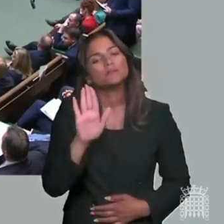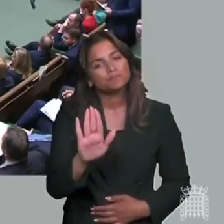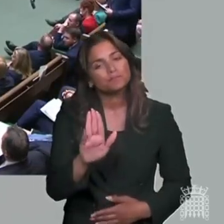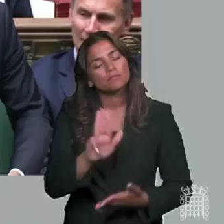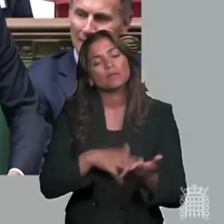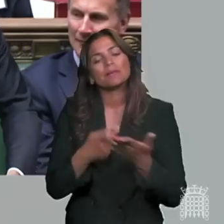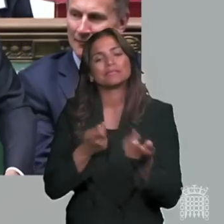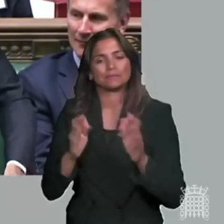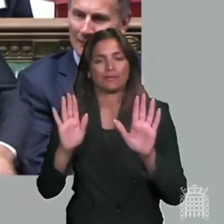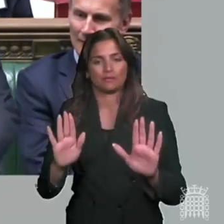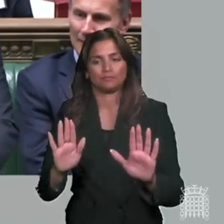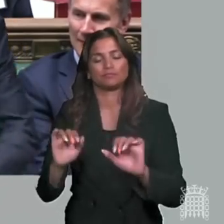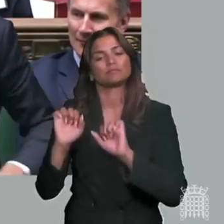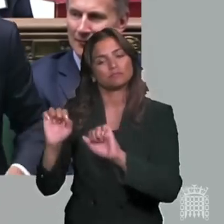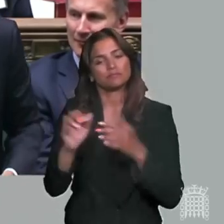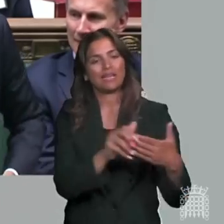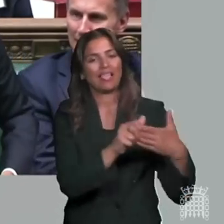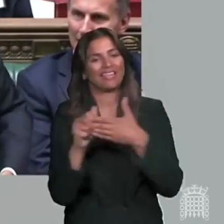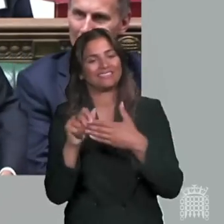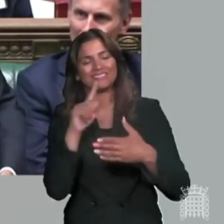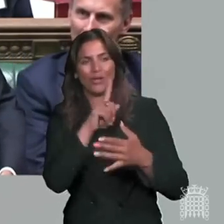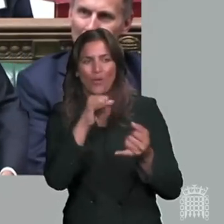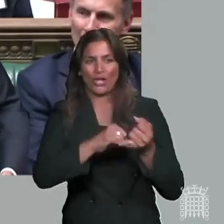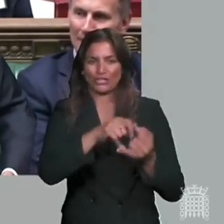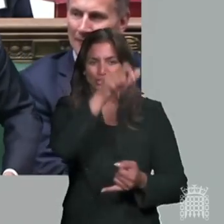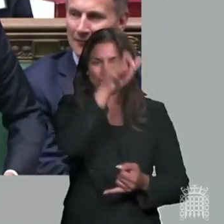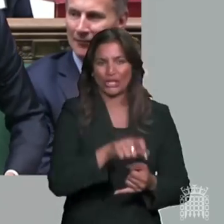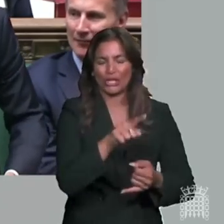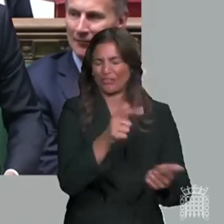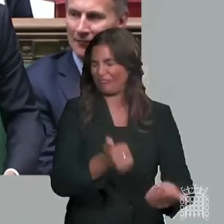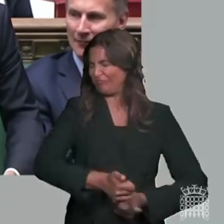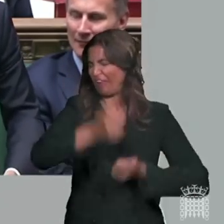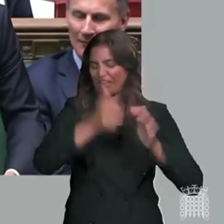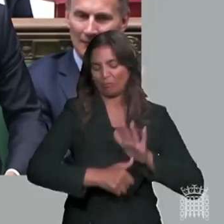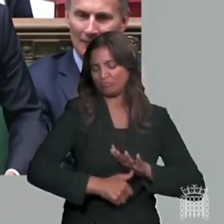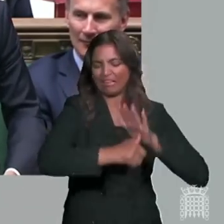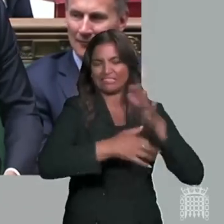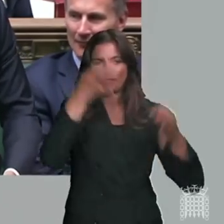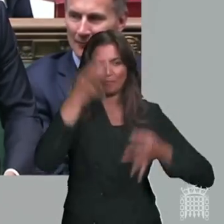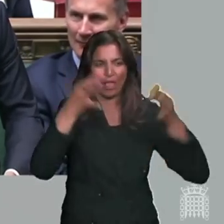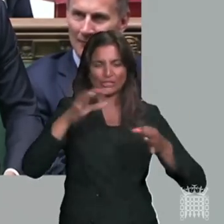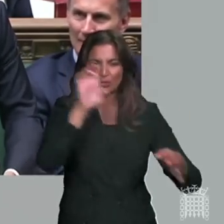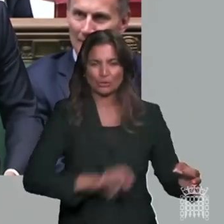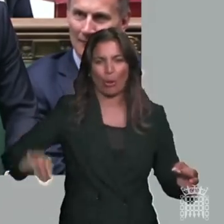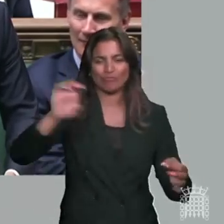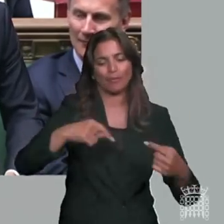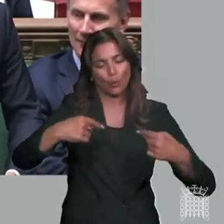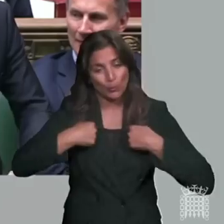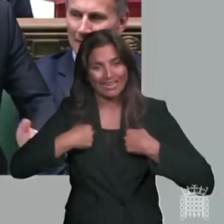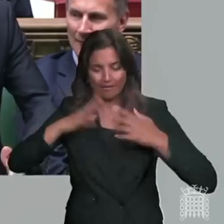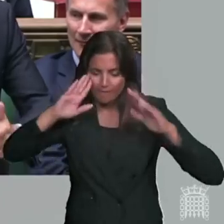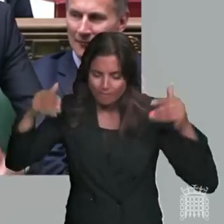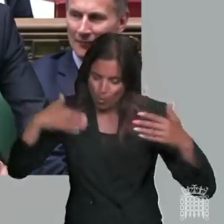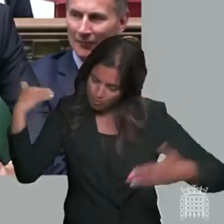his party leader calls Nicola Sturgeon the most impressive politician in Europe, we are getting on delivering for the people of Scotland, Mr.